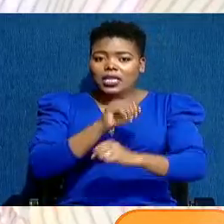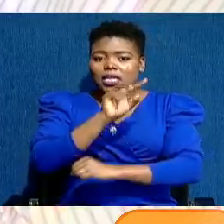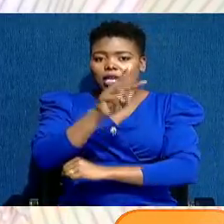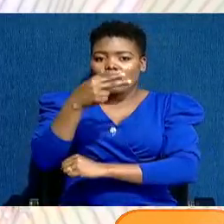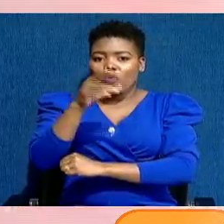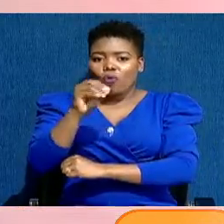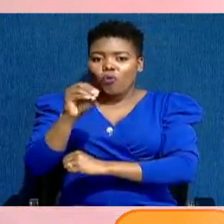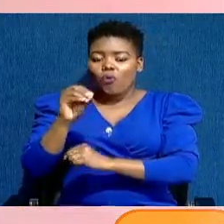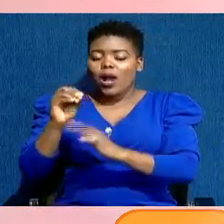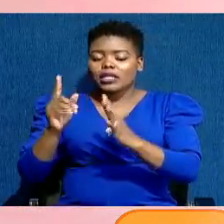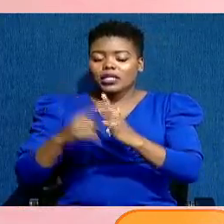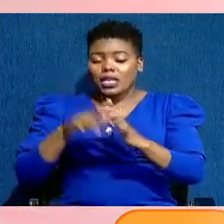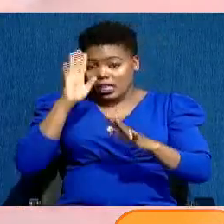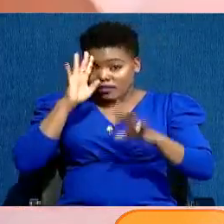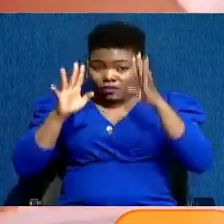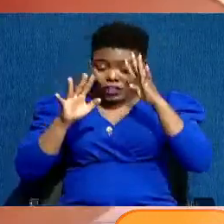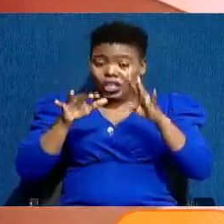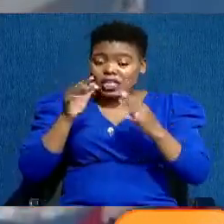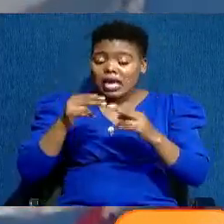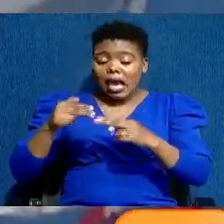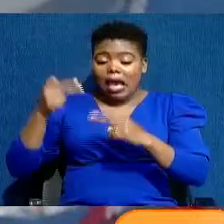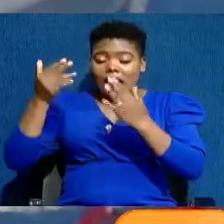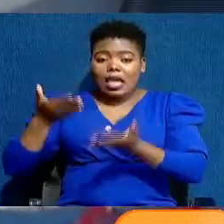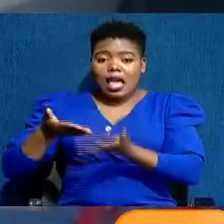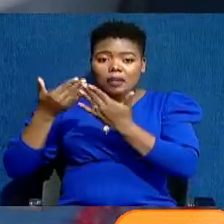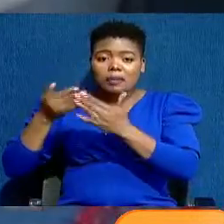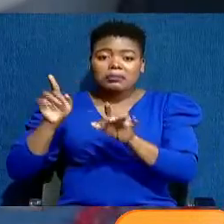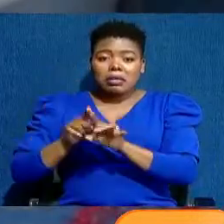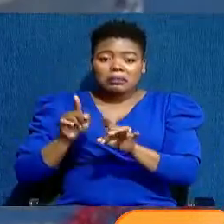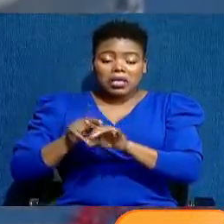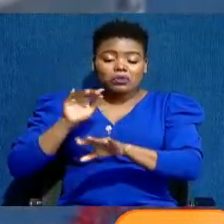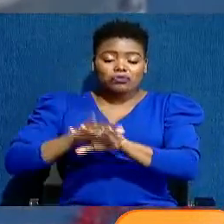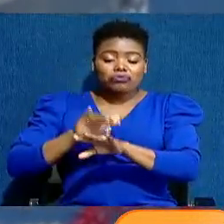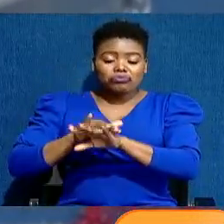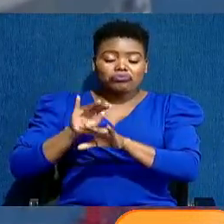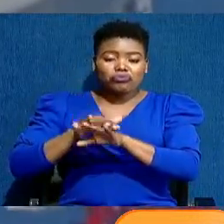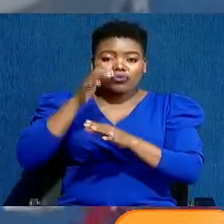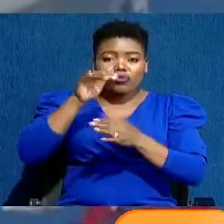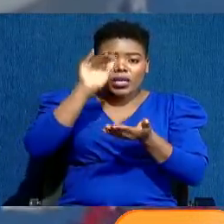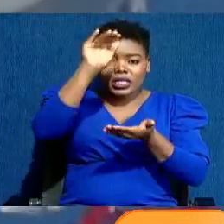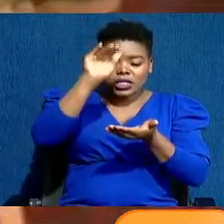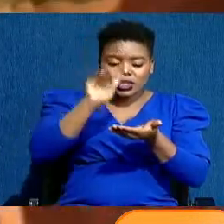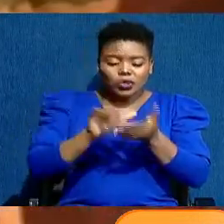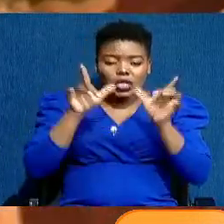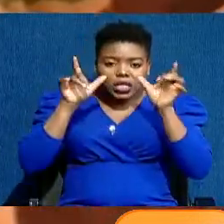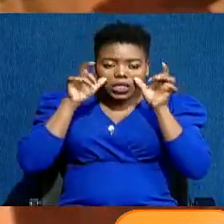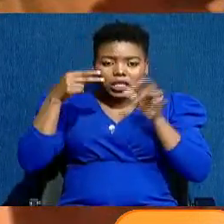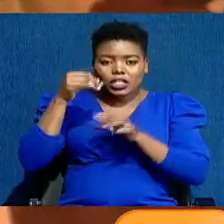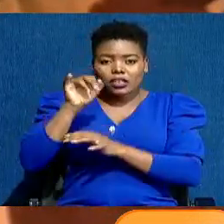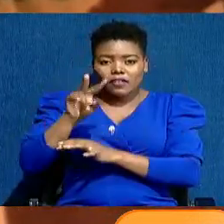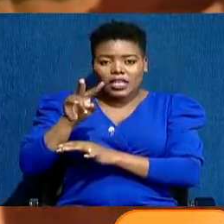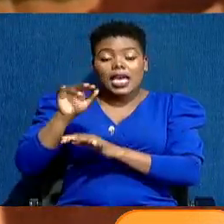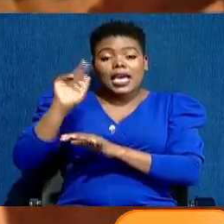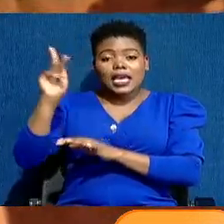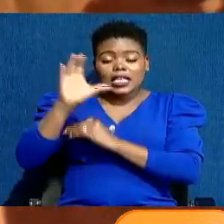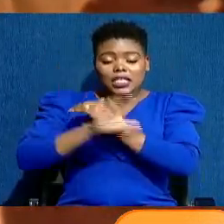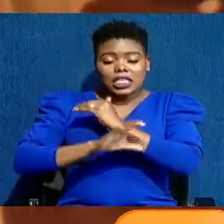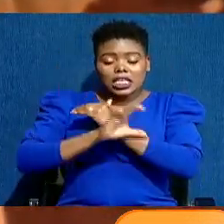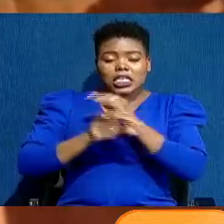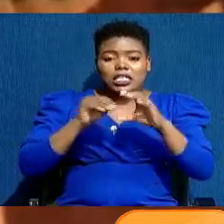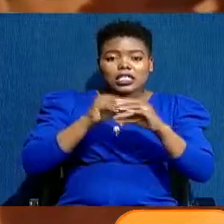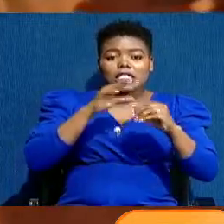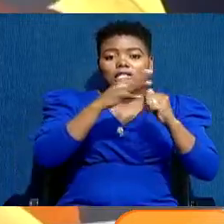the innovation as highly effective and convenient alternative to daily pills. Kenya is among 9 countries in